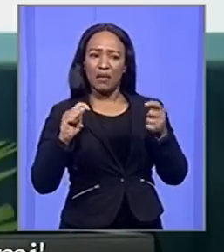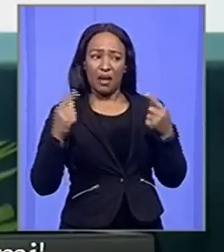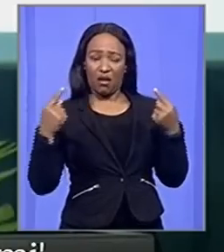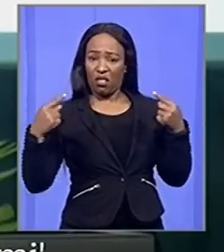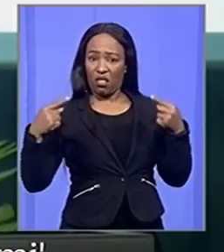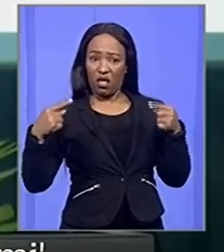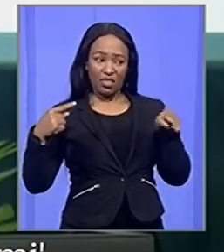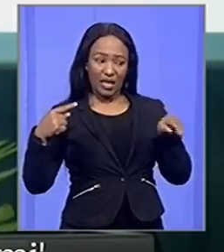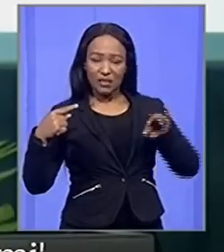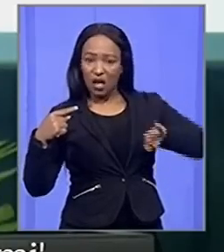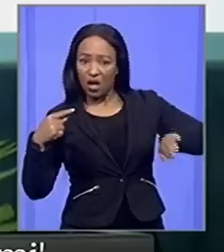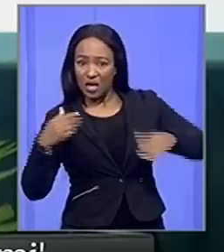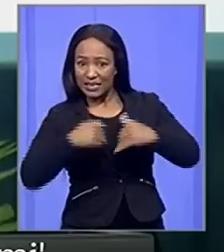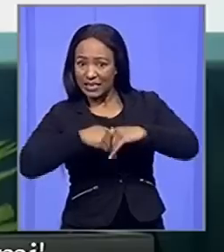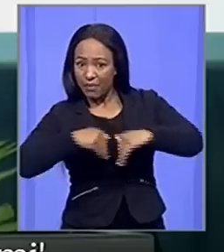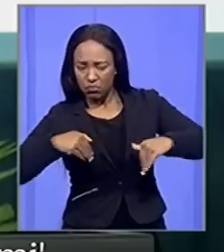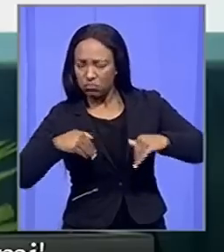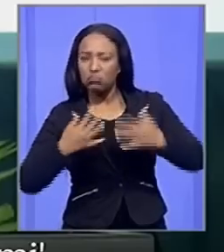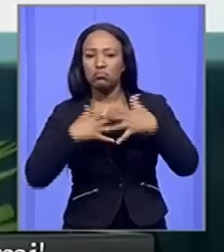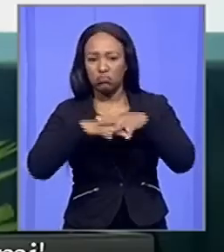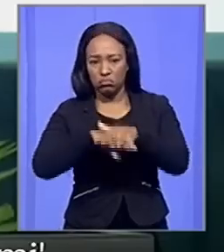exclusive.